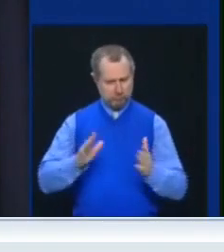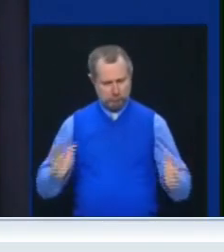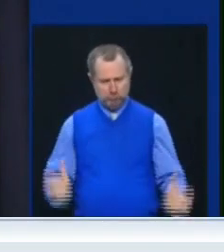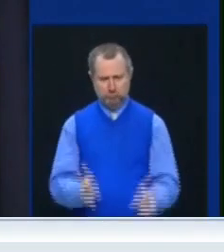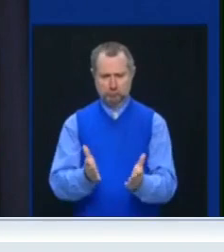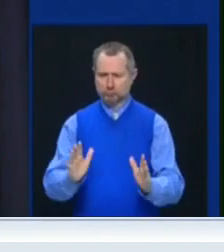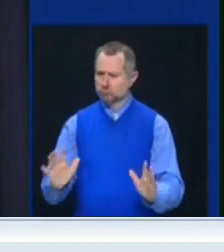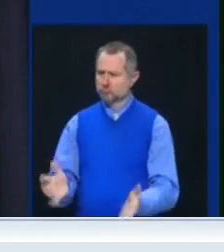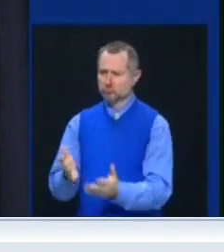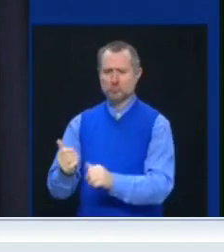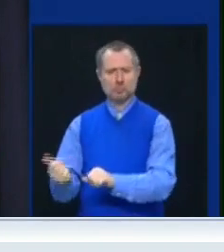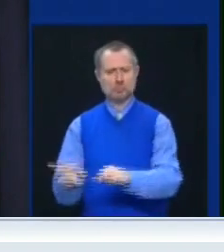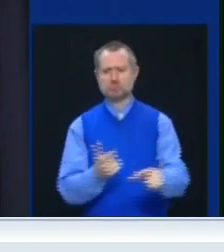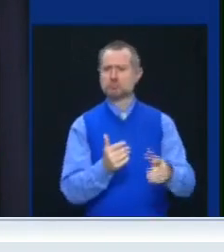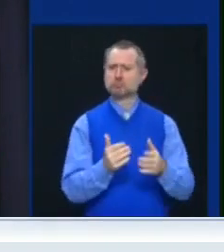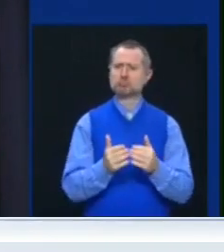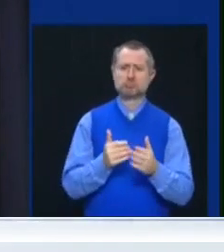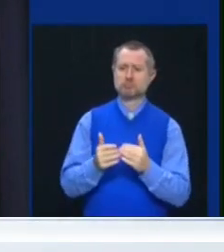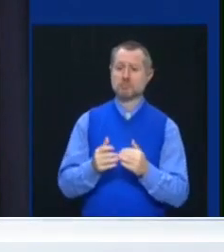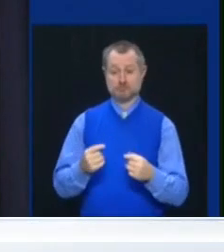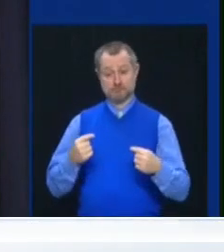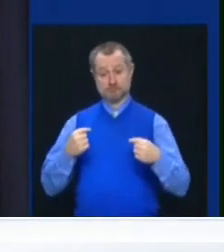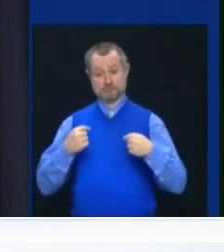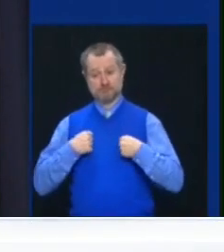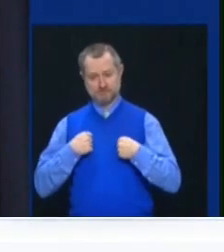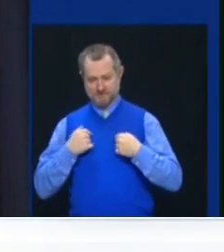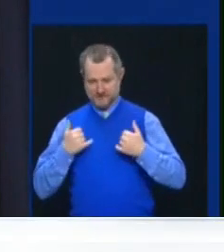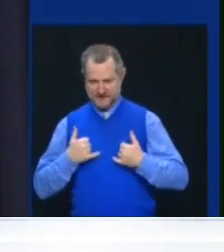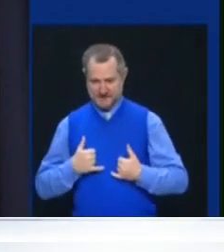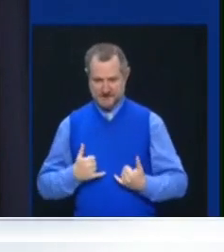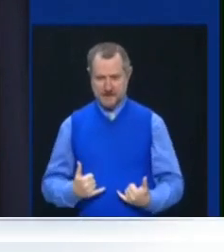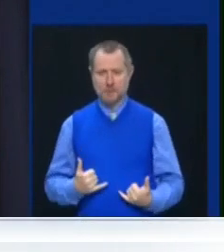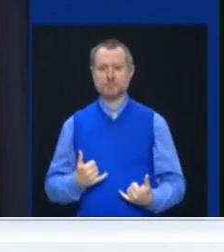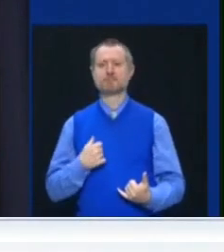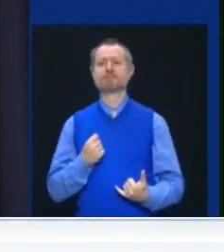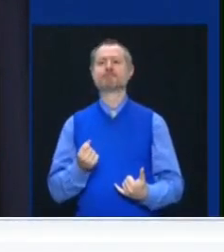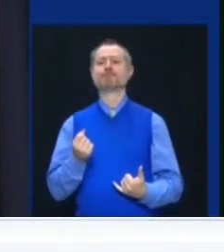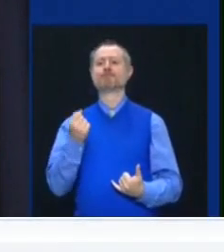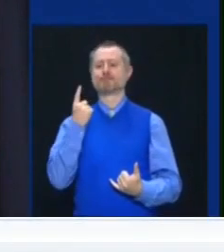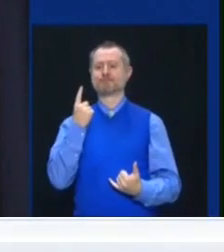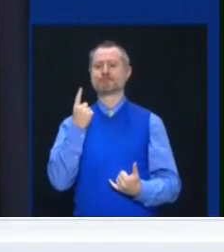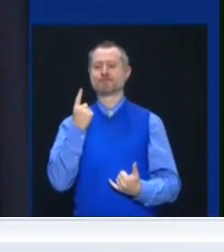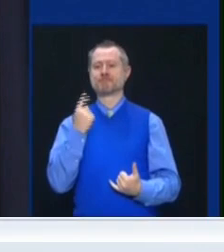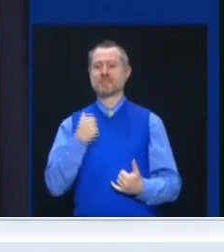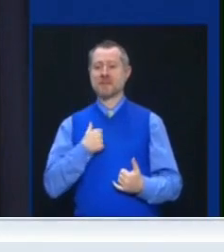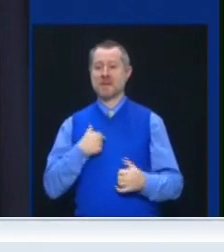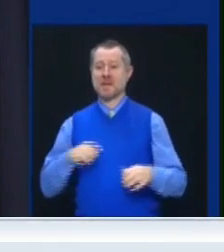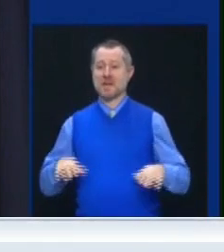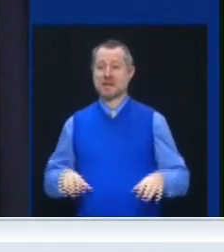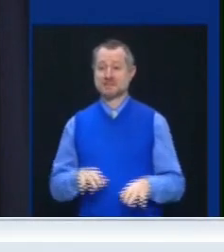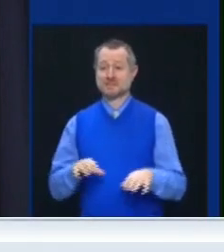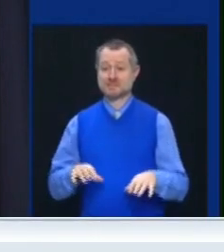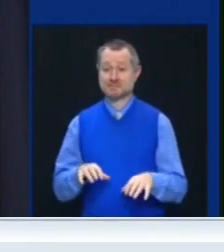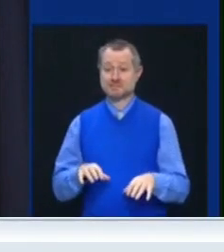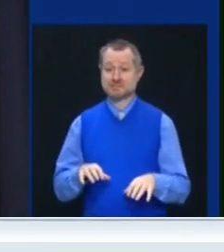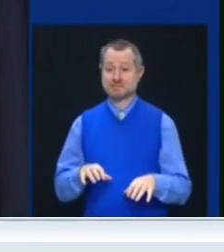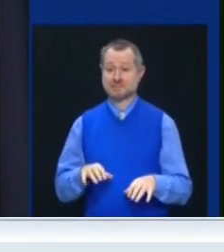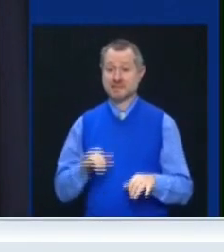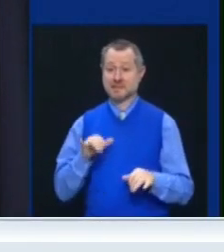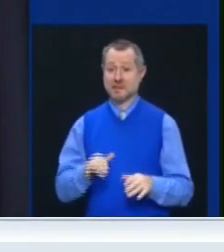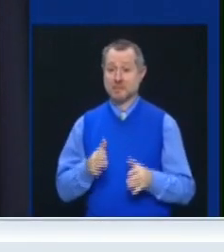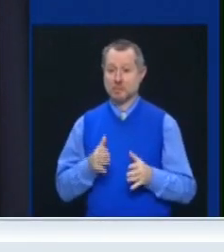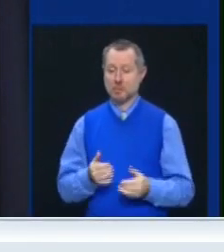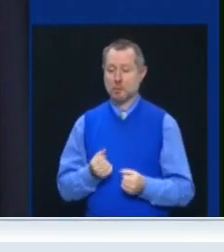I now understand that I acted in a way that made people